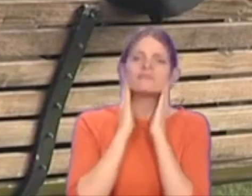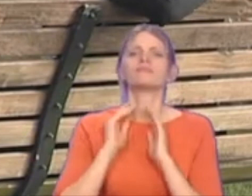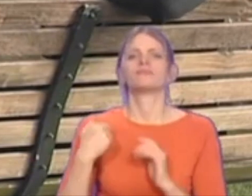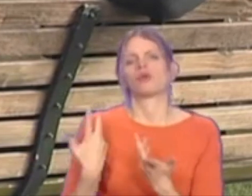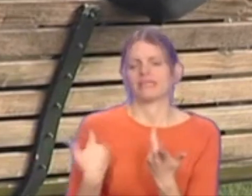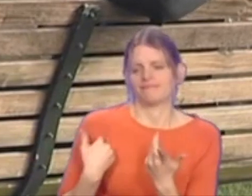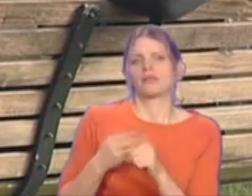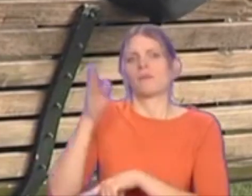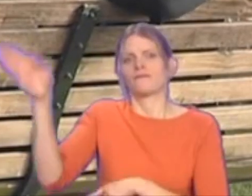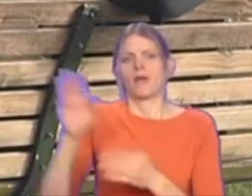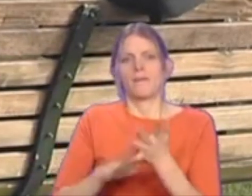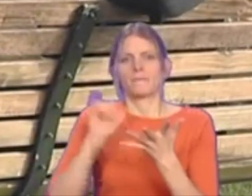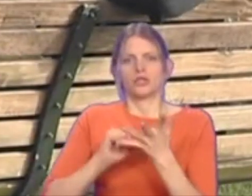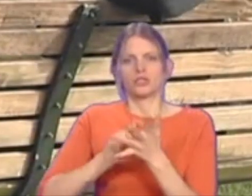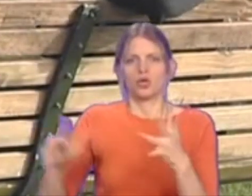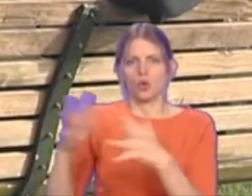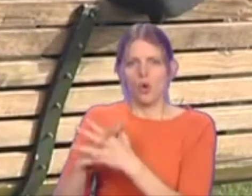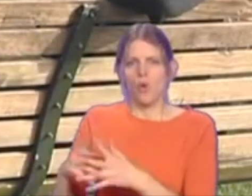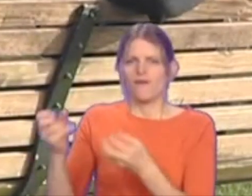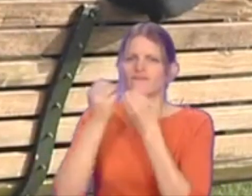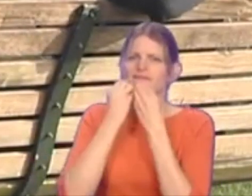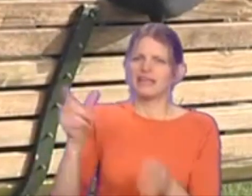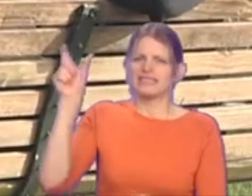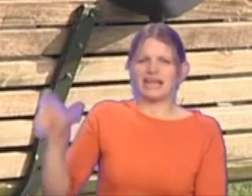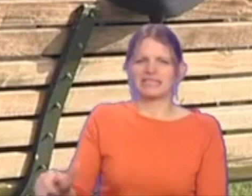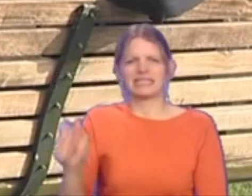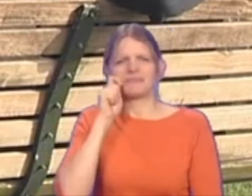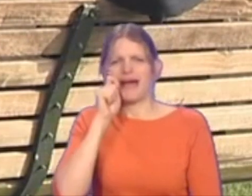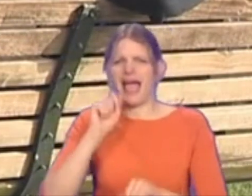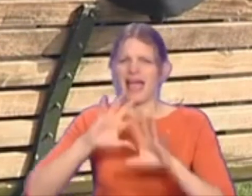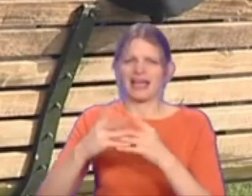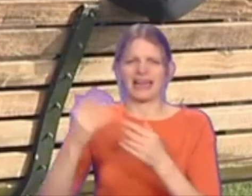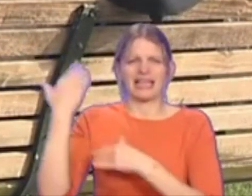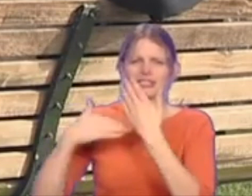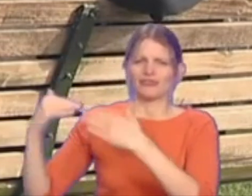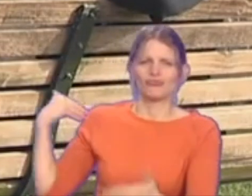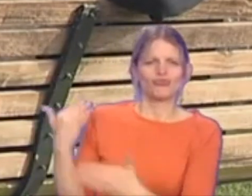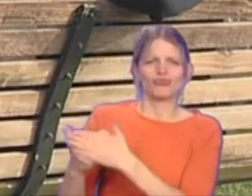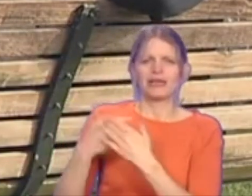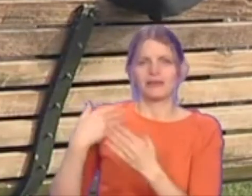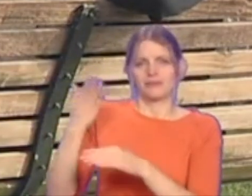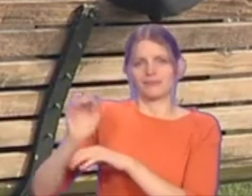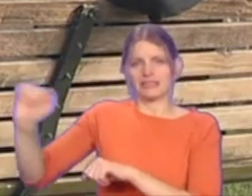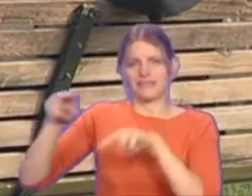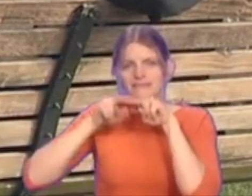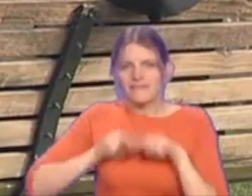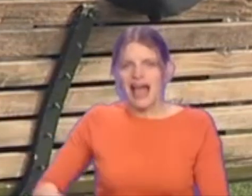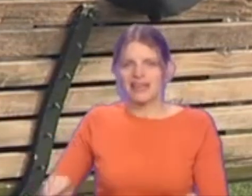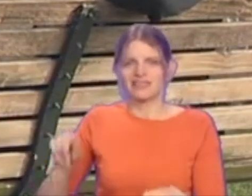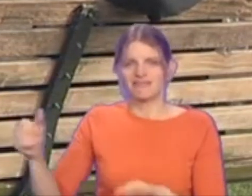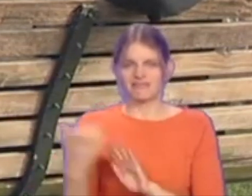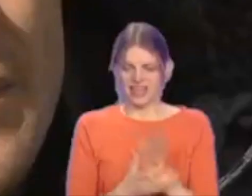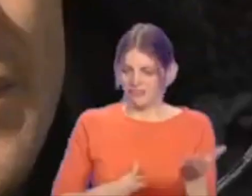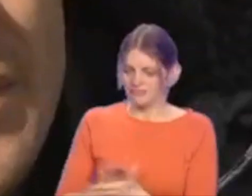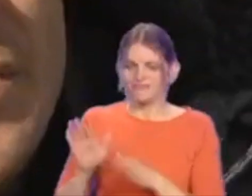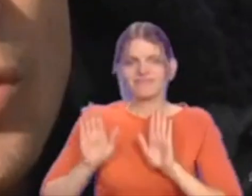greatest spy in the history of espionage, standing at the door to his Moscow flat in his carpet slippers and his cardi, and we spent the